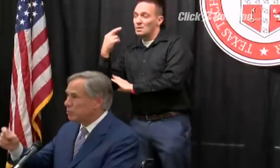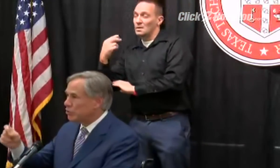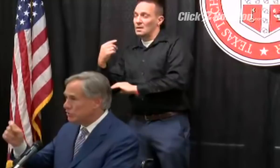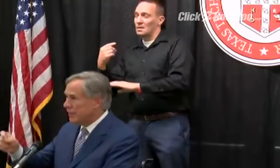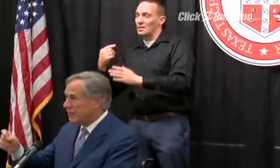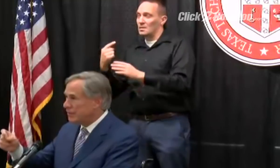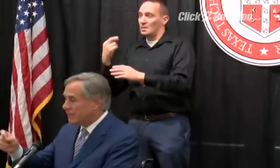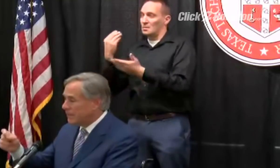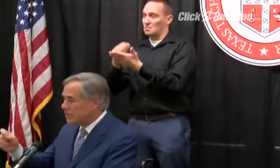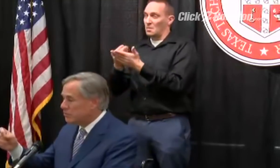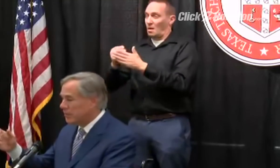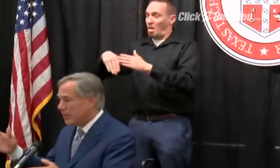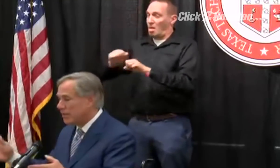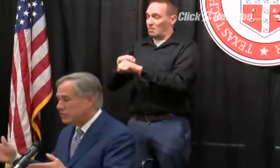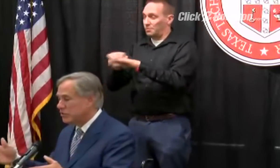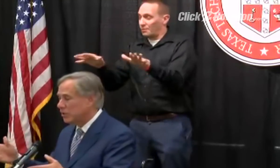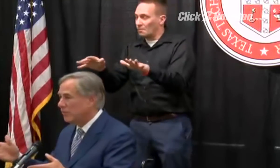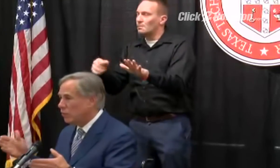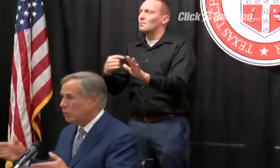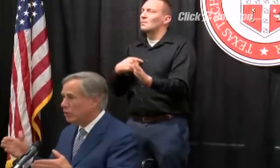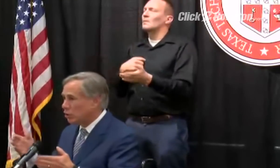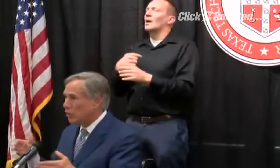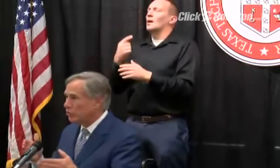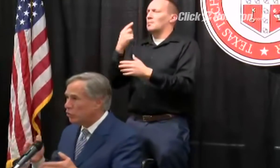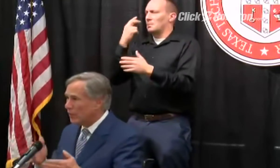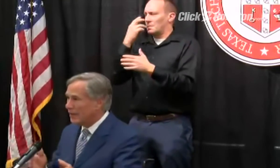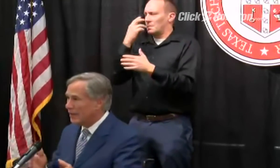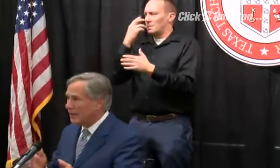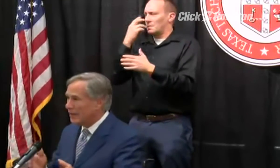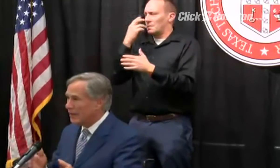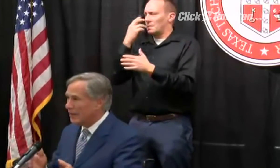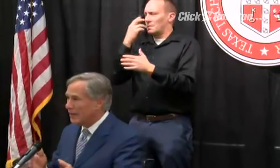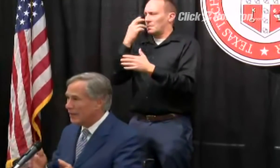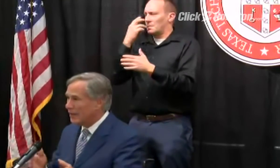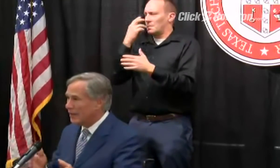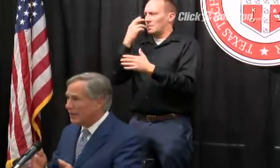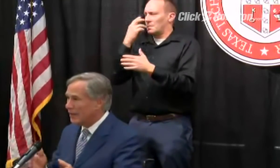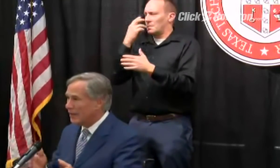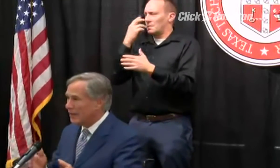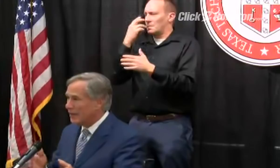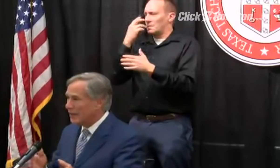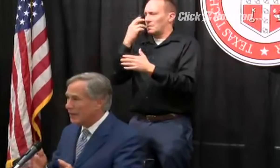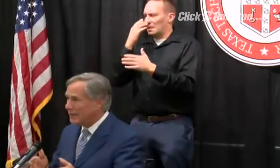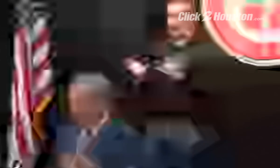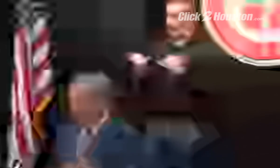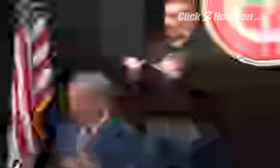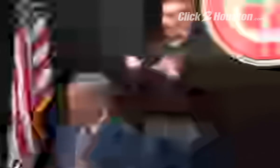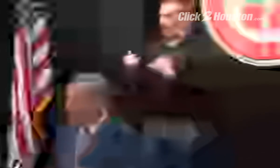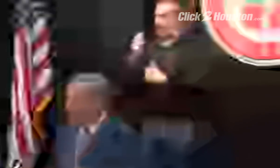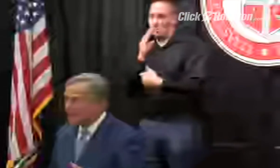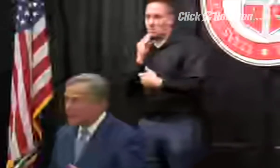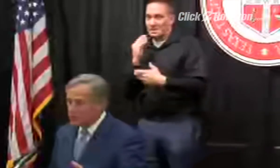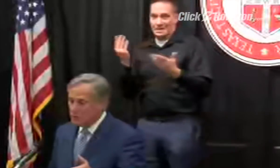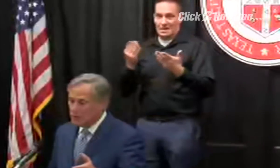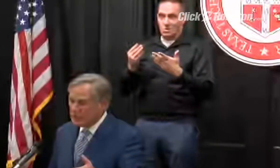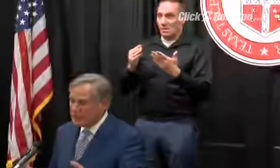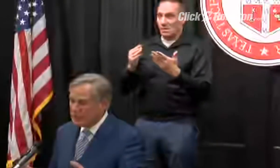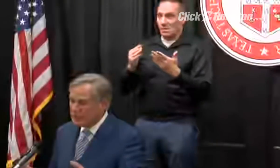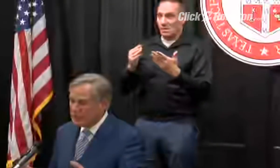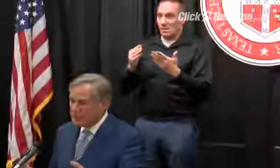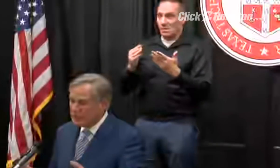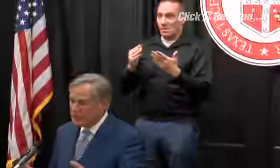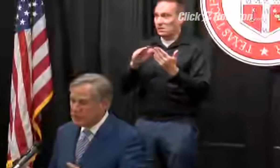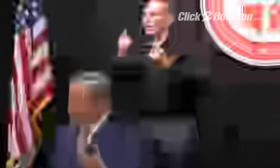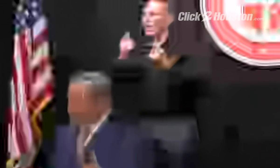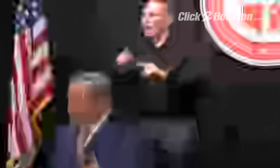fully dispersed yet is because of what we are going through right now. What we're going through right now in Lubbock, for example, is